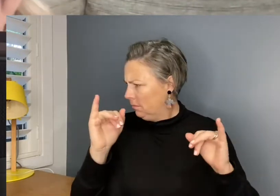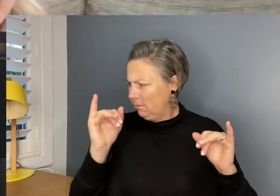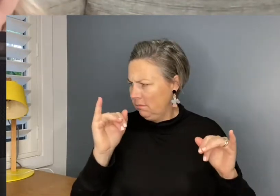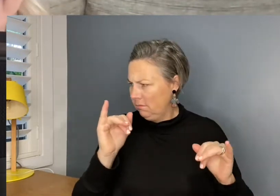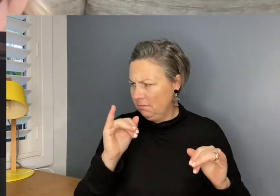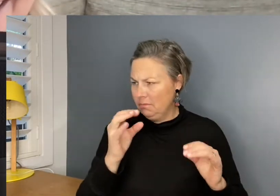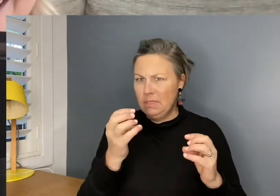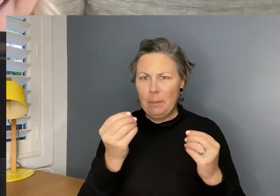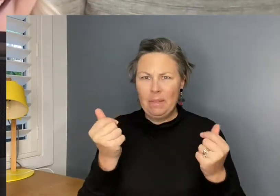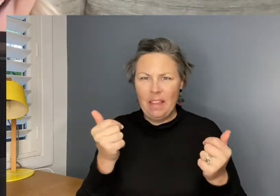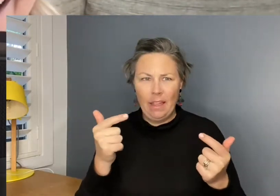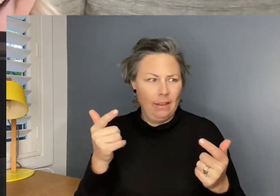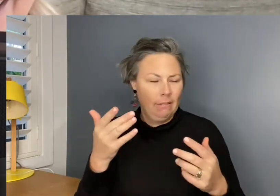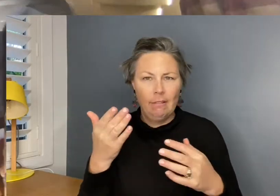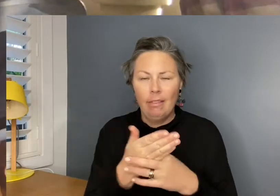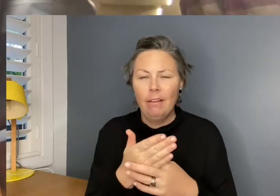word?